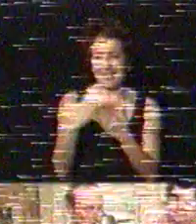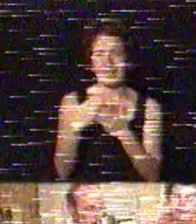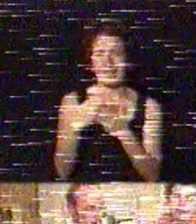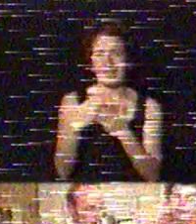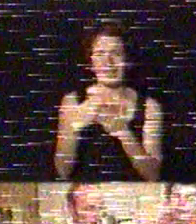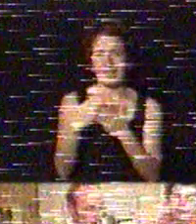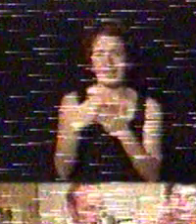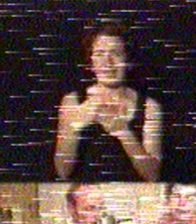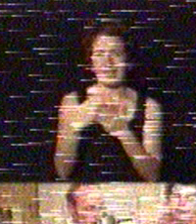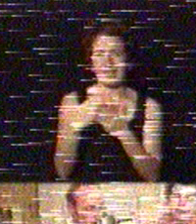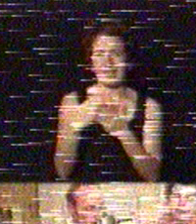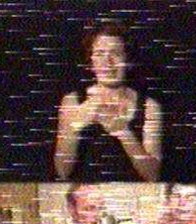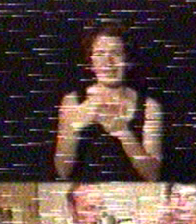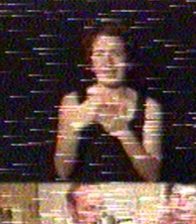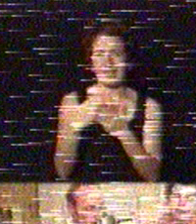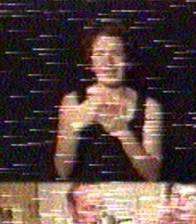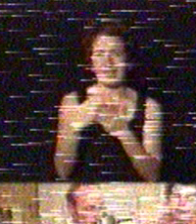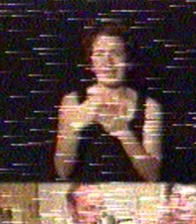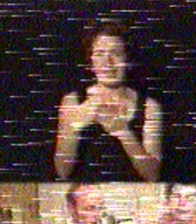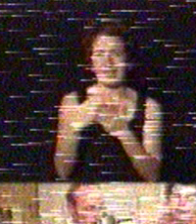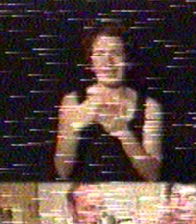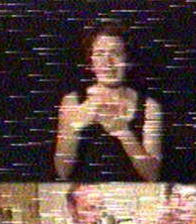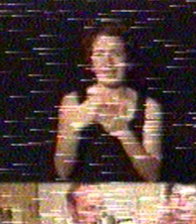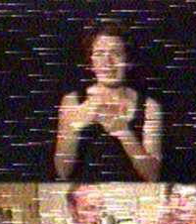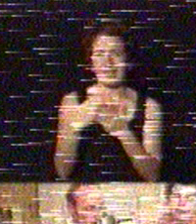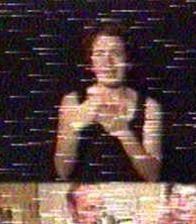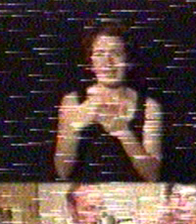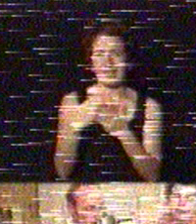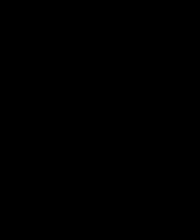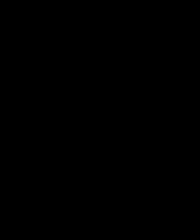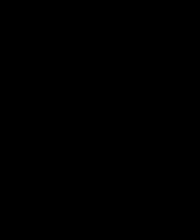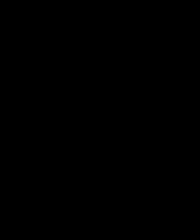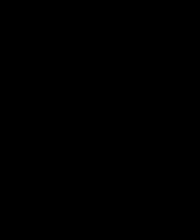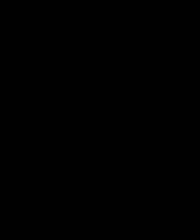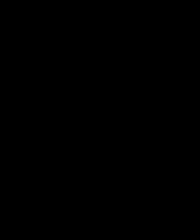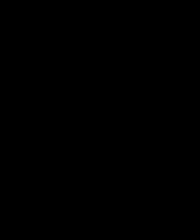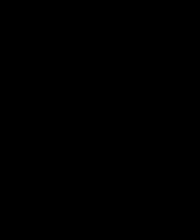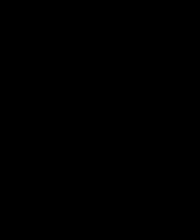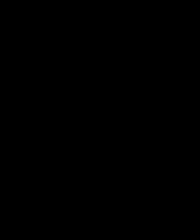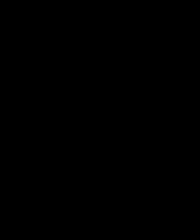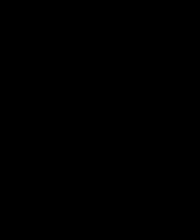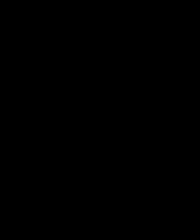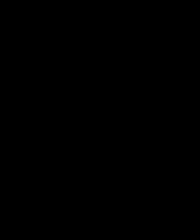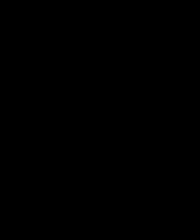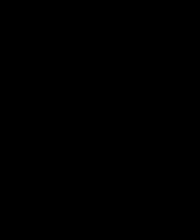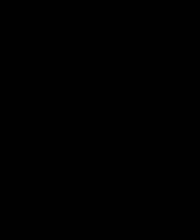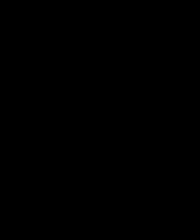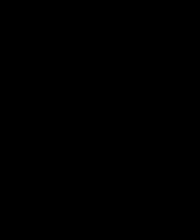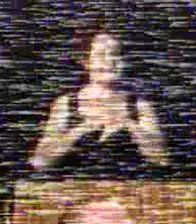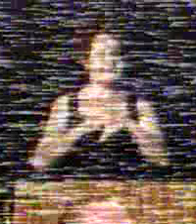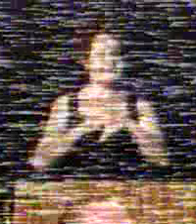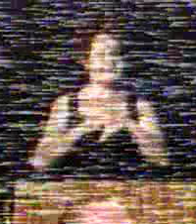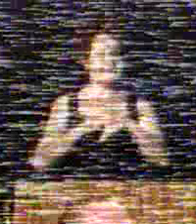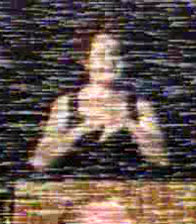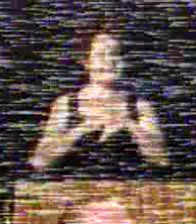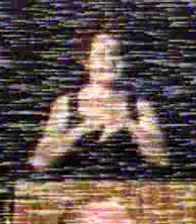pants, but apparently it's because you can see the women's crutch. Oh, yeah. Because that's, you know, that's supposed to be a big tip. I mean, it happens to you all the time,